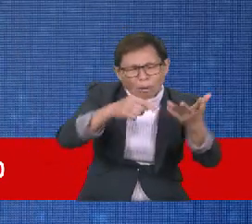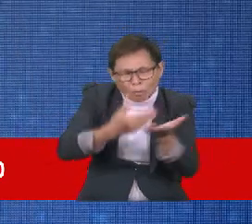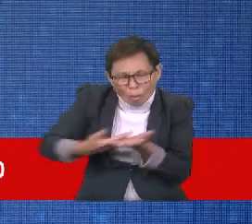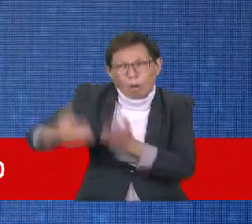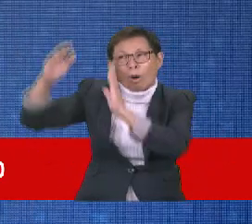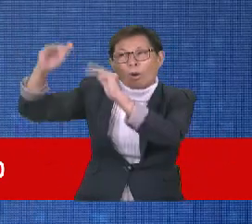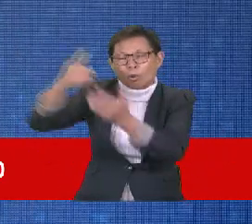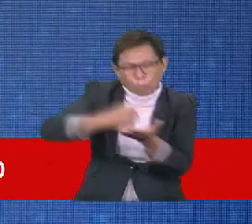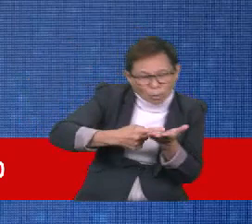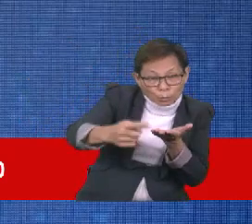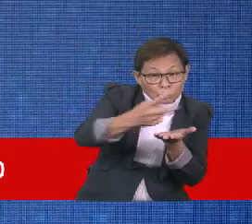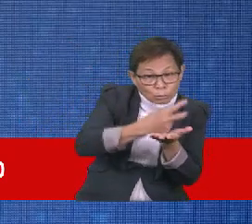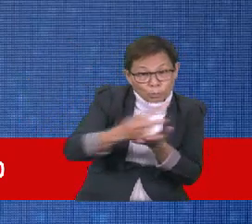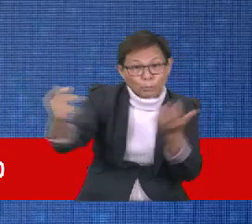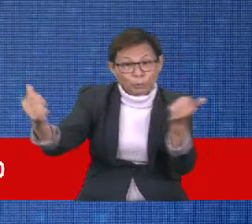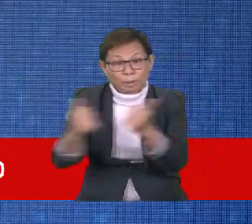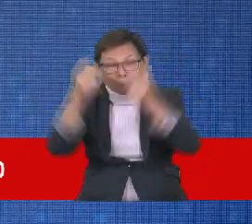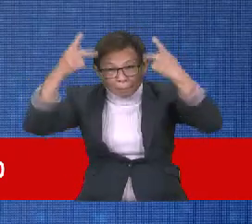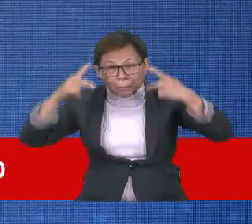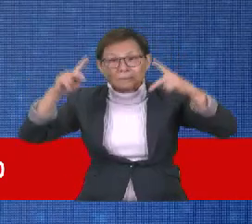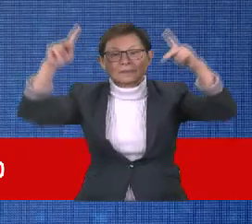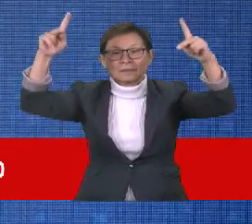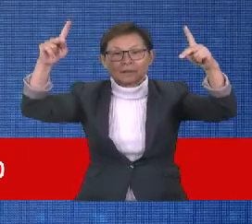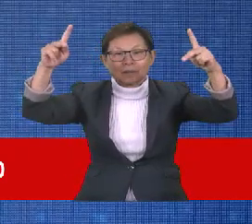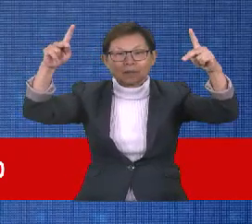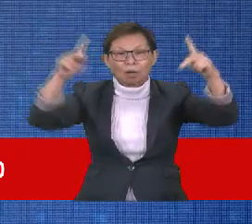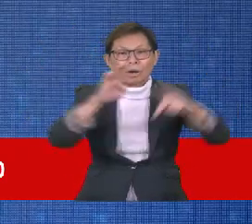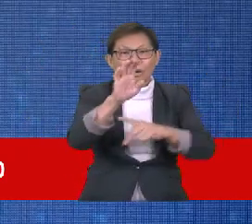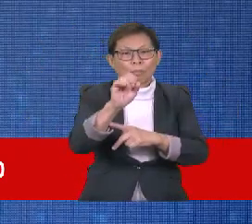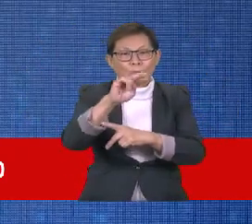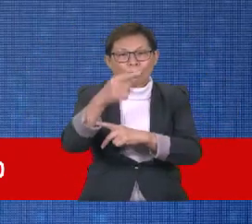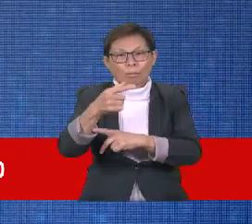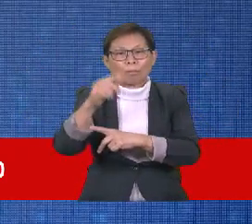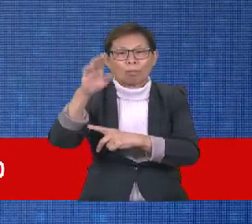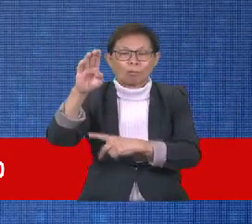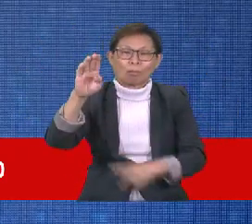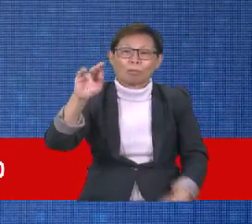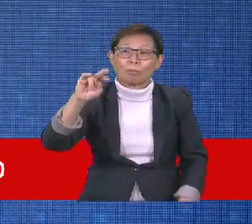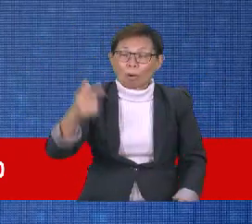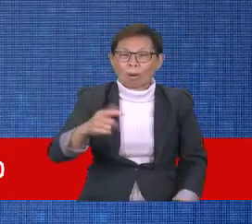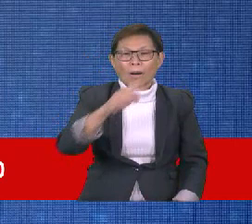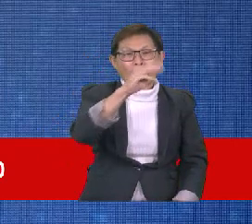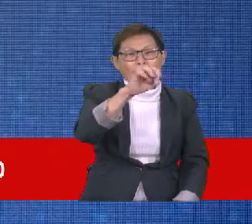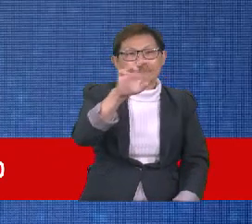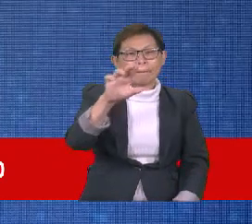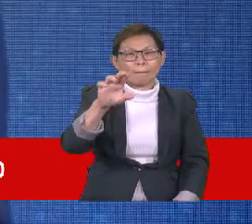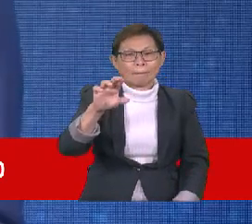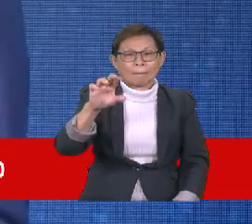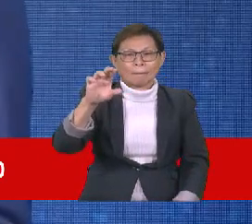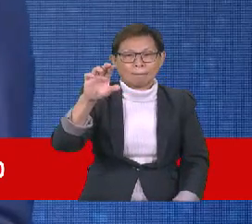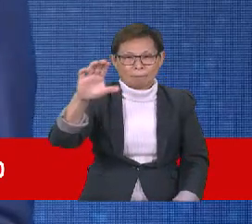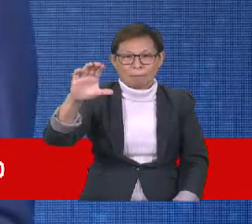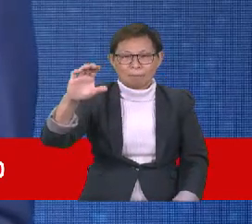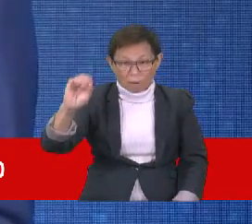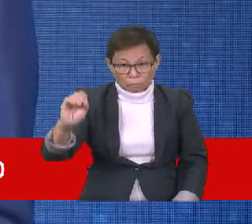so, with President Bombong Marcos. I call him Bombong, I don't know